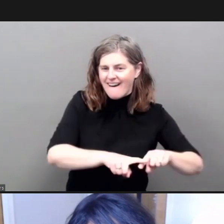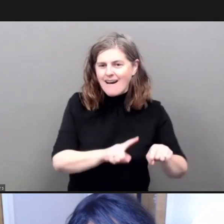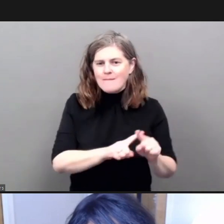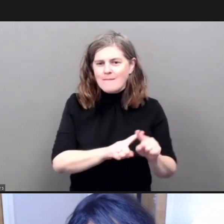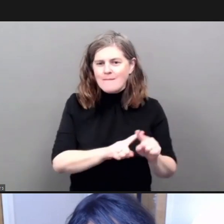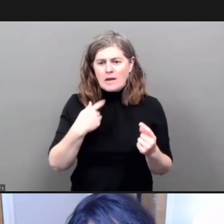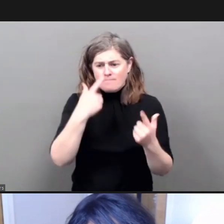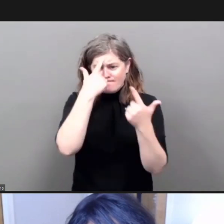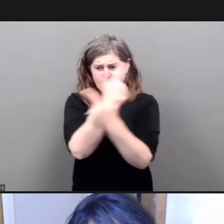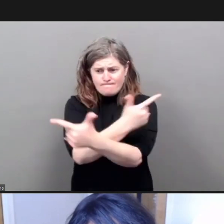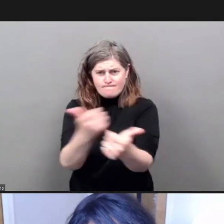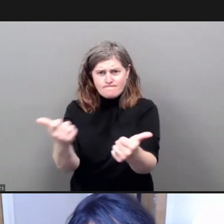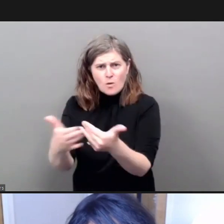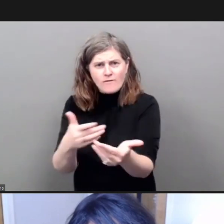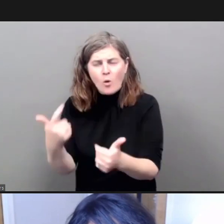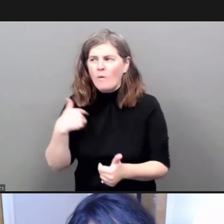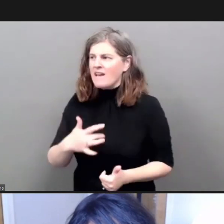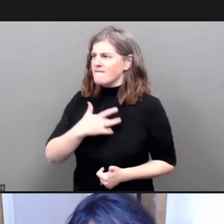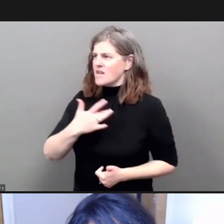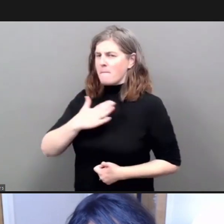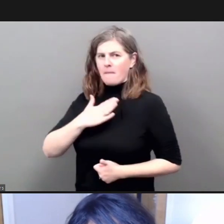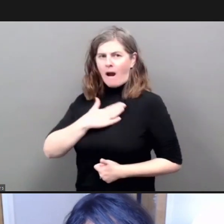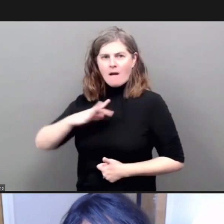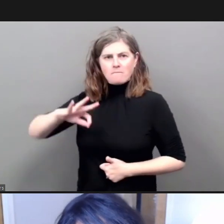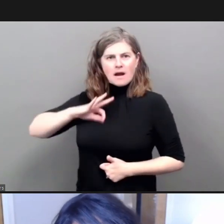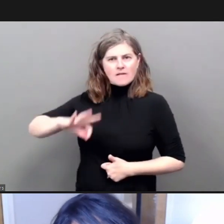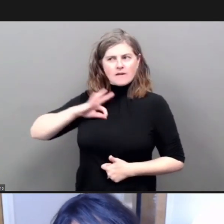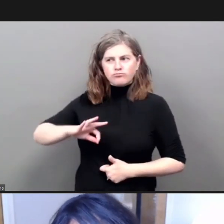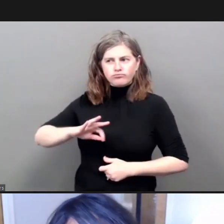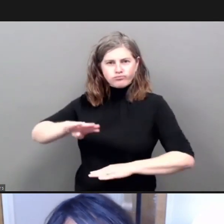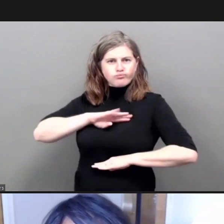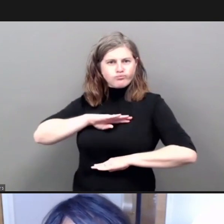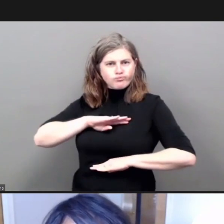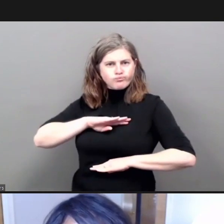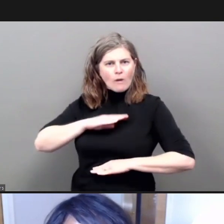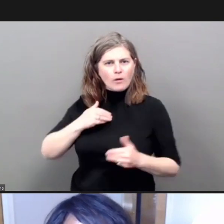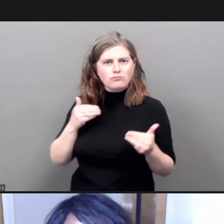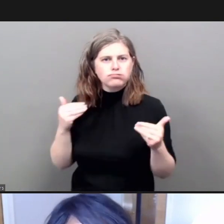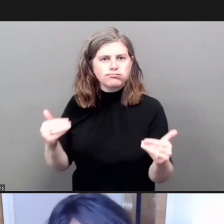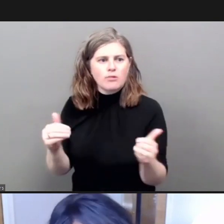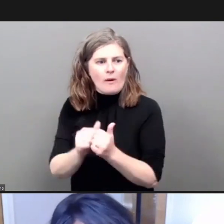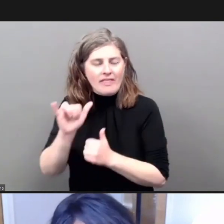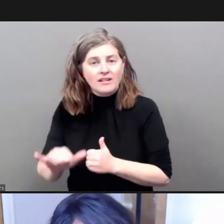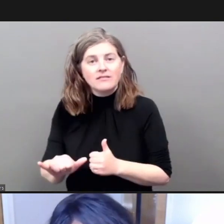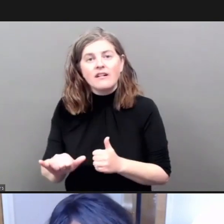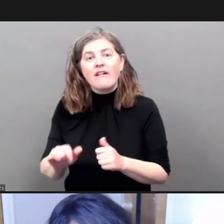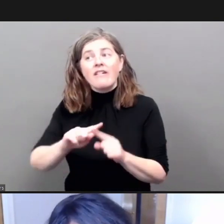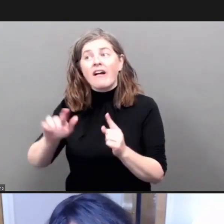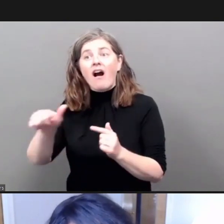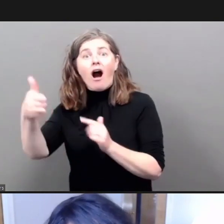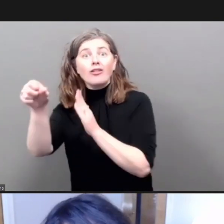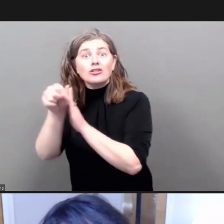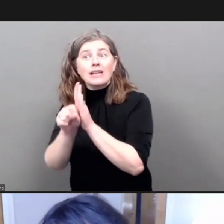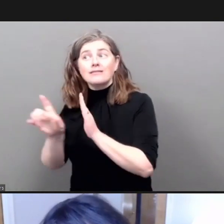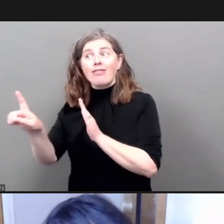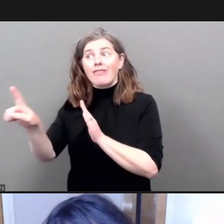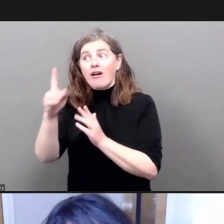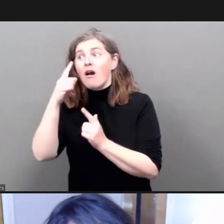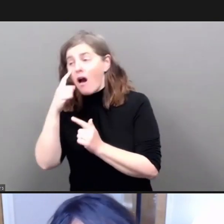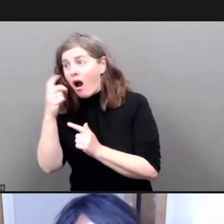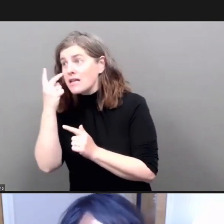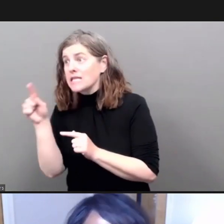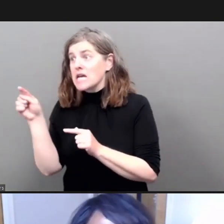do because we feel we have personal benefit from it. And so I think evidence in other states has shown